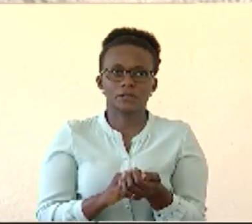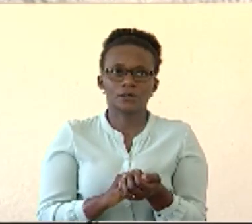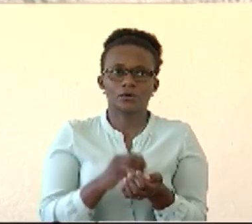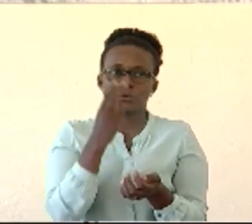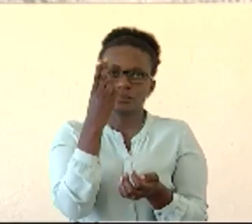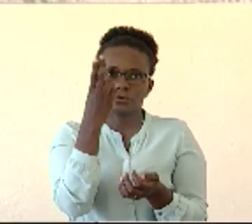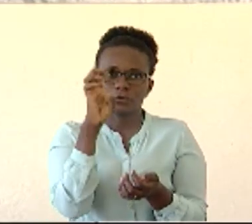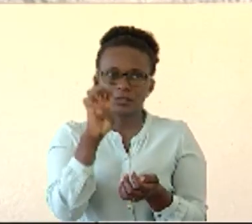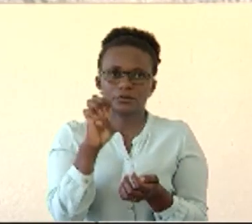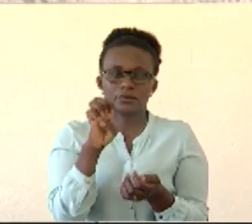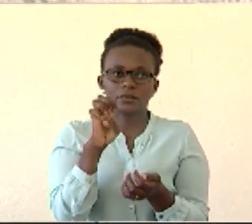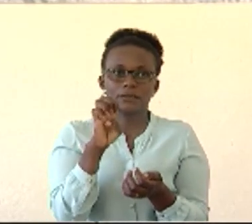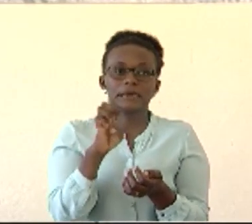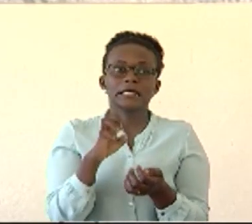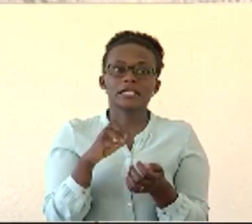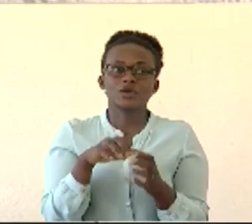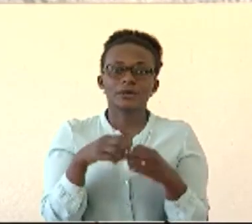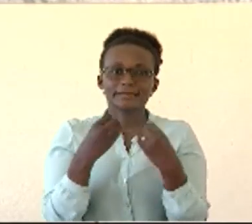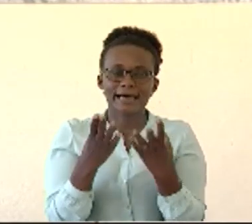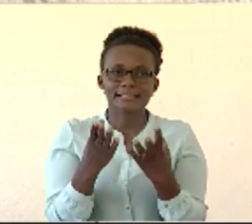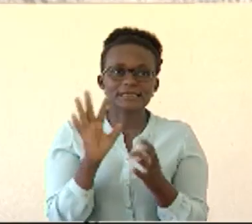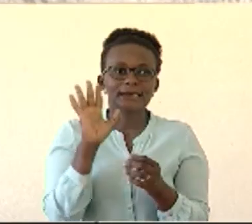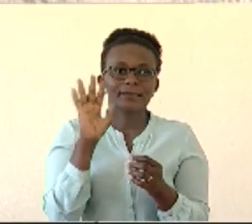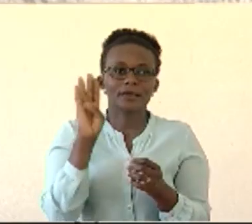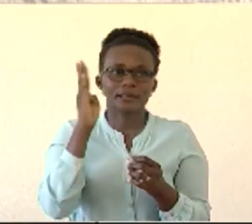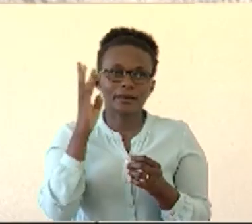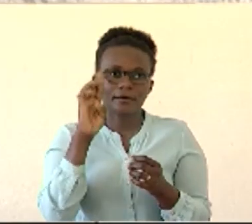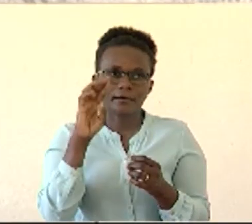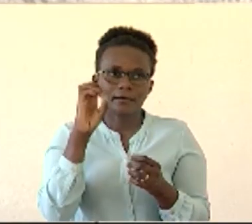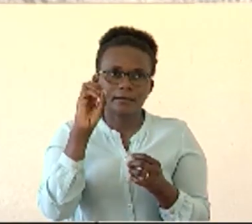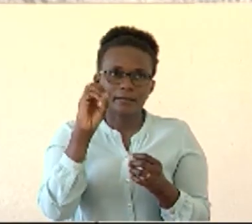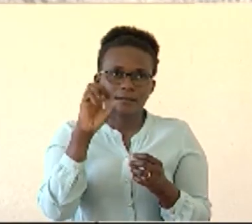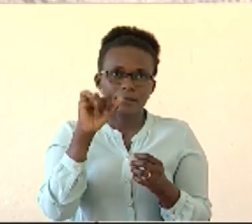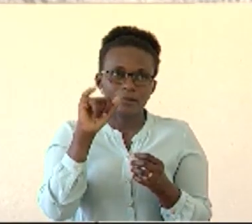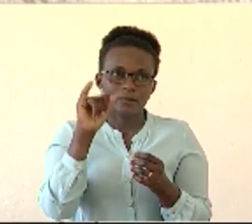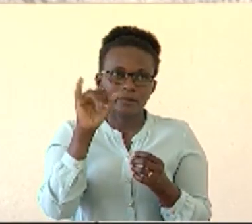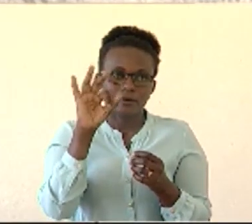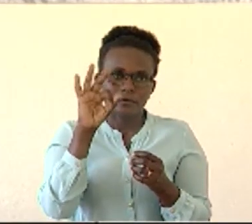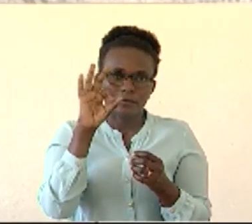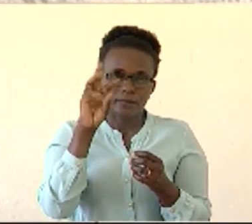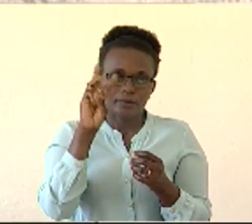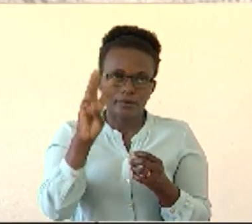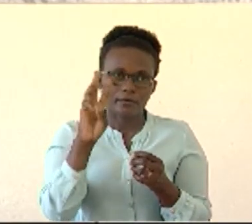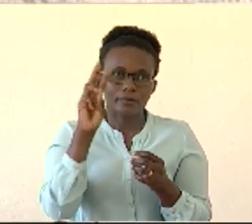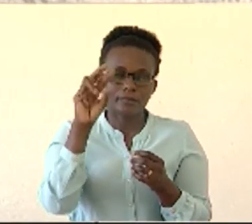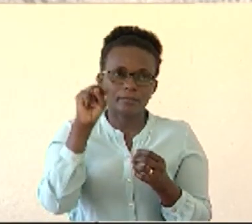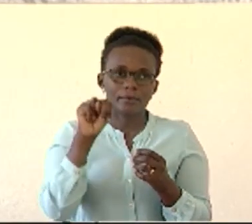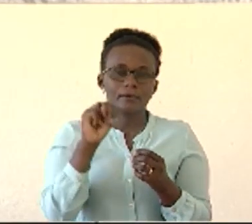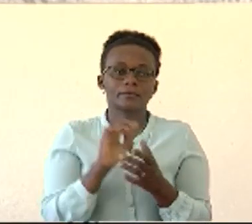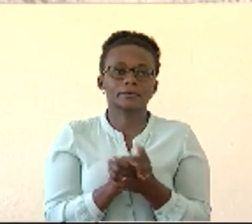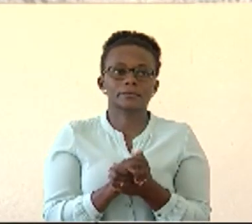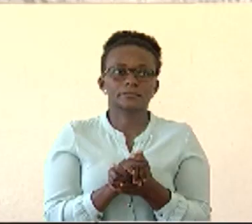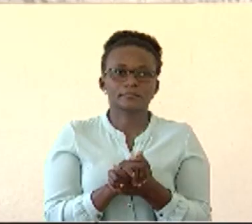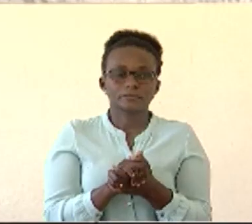which is a brown in color. So it is the one that is changing this solution, yellowish brown. So that is what